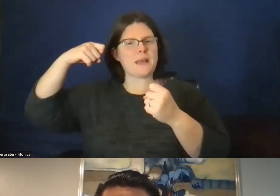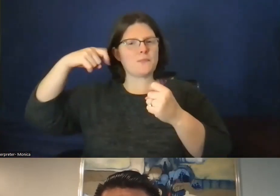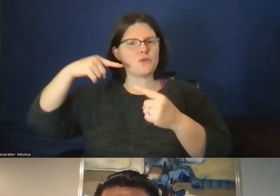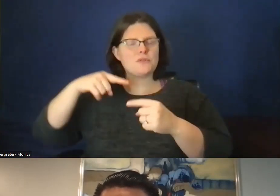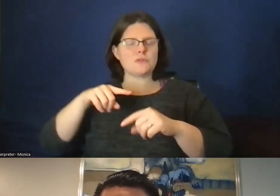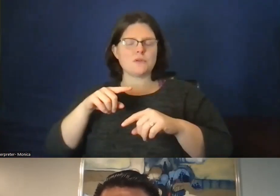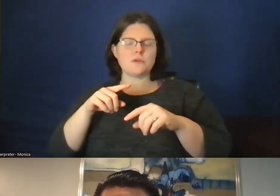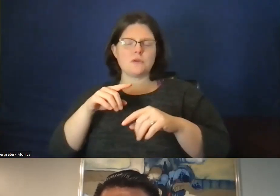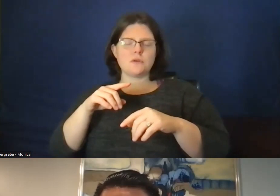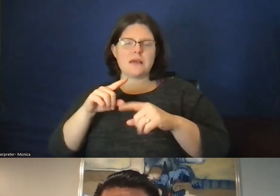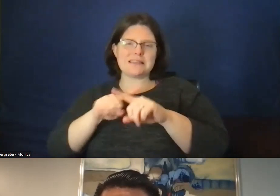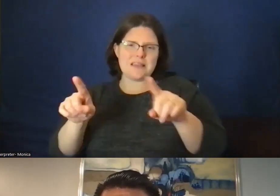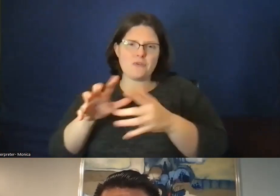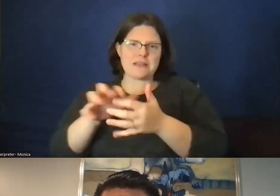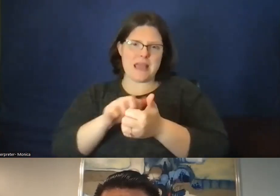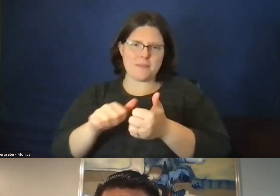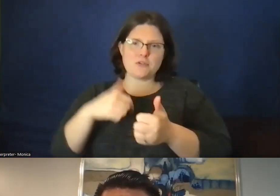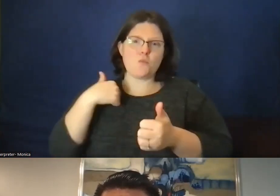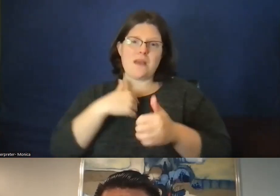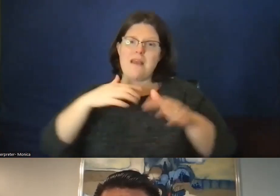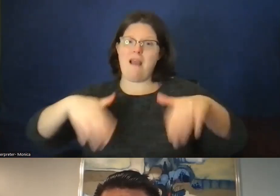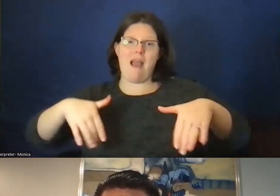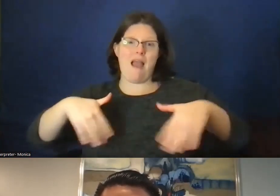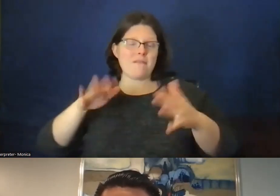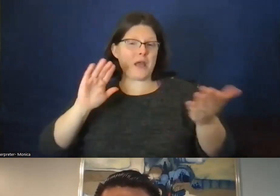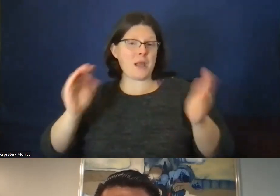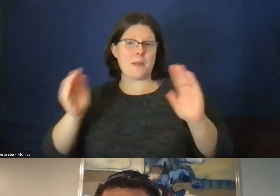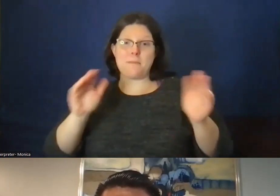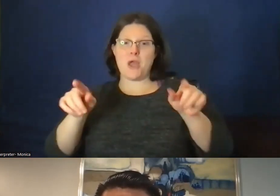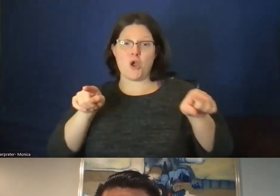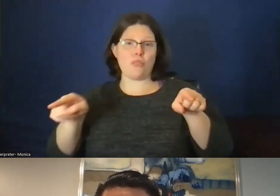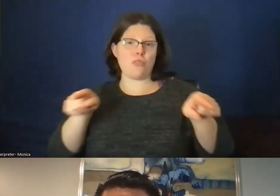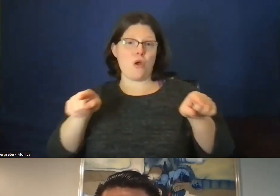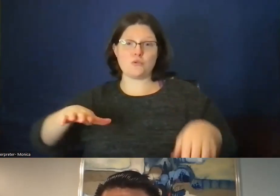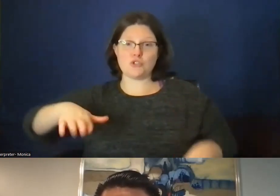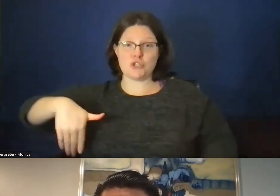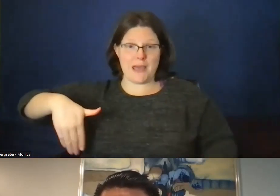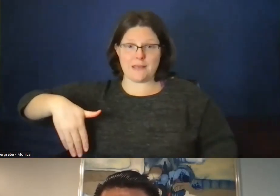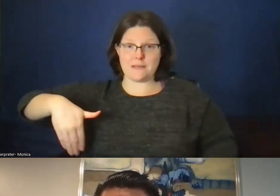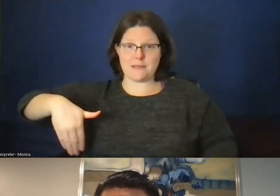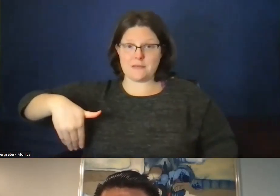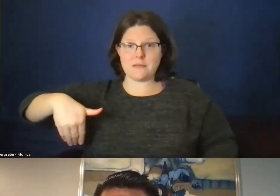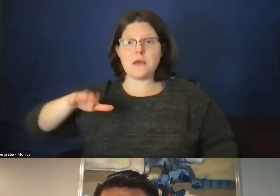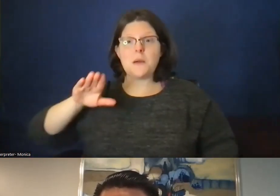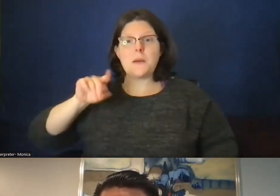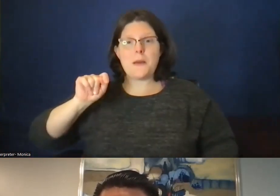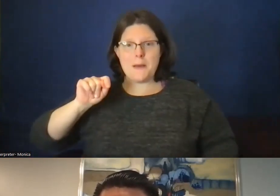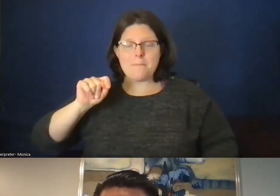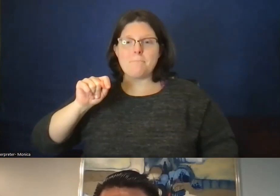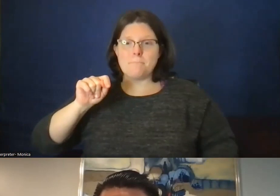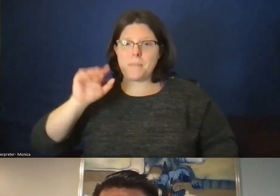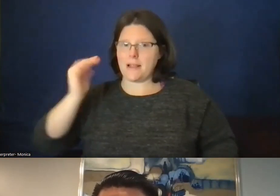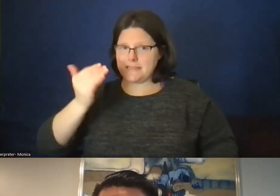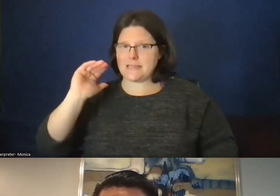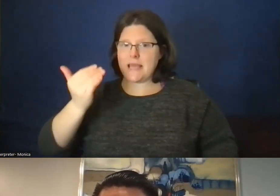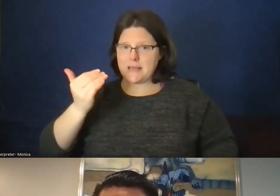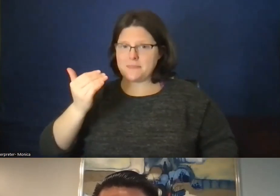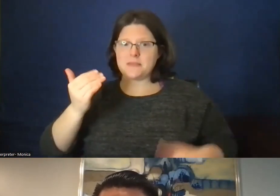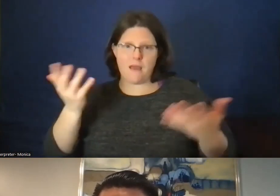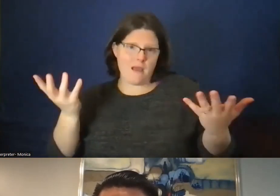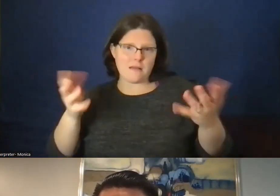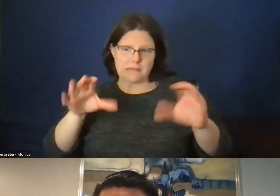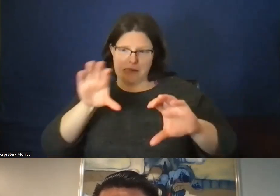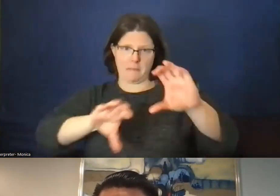So we have not compared those two things yet, but looks like looking